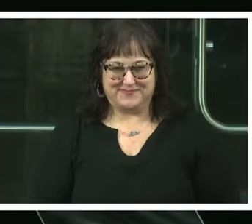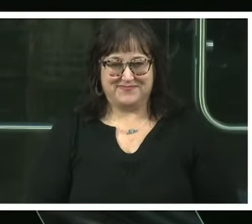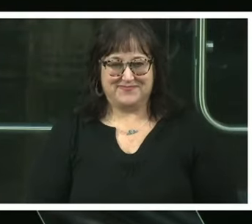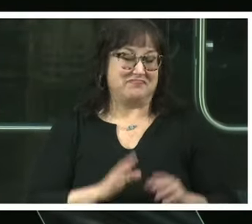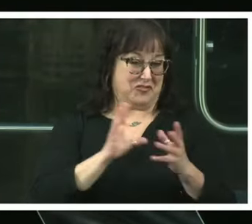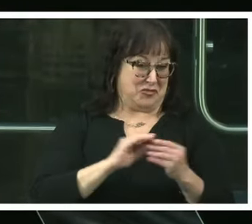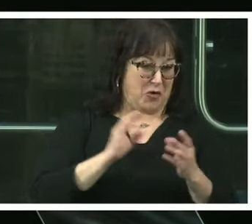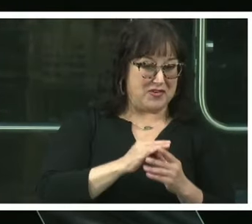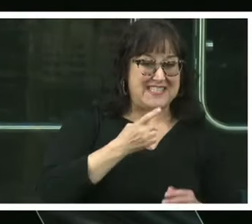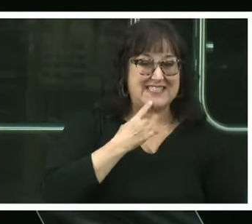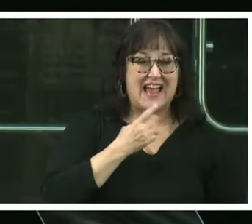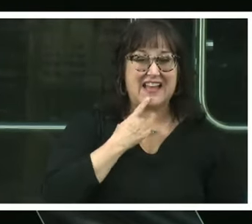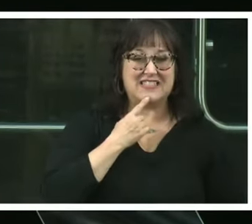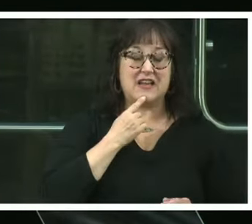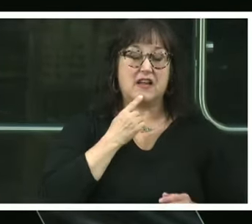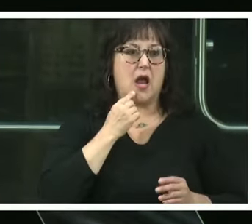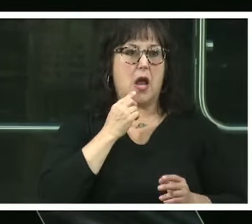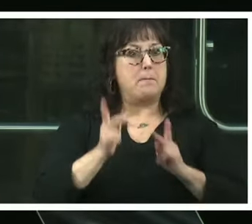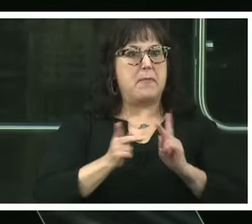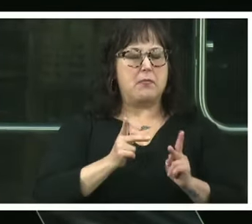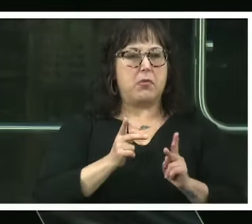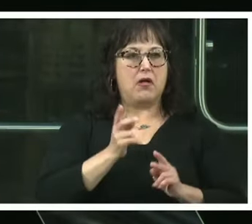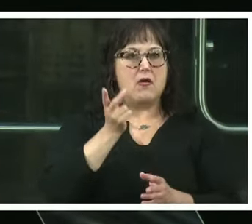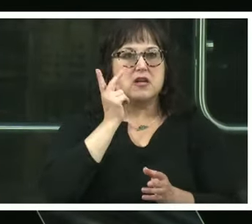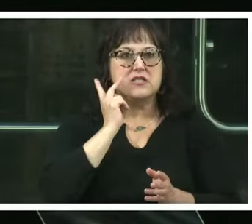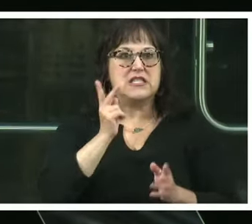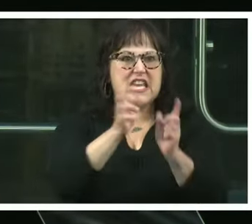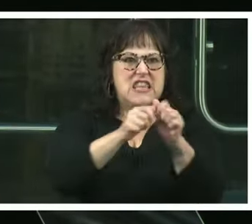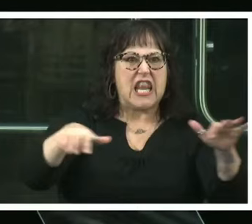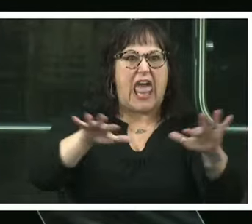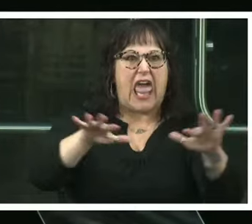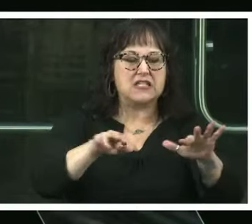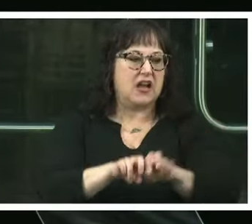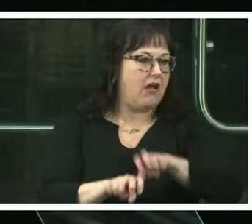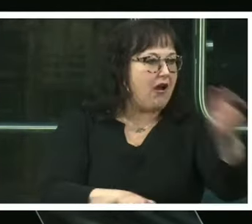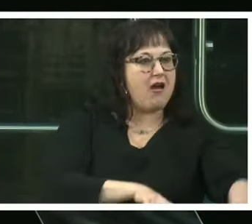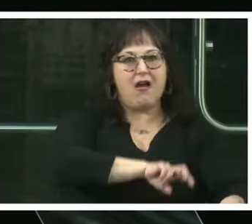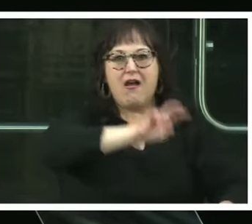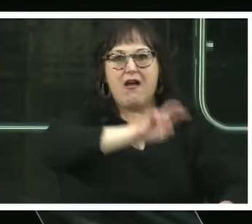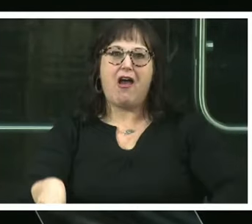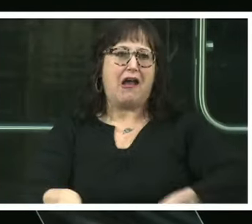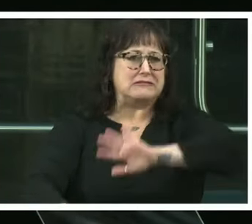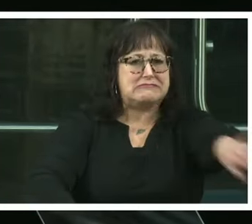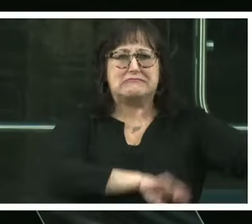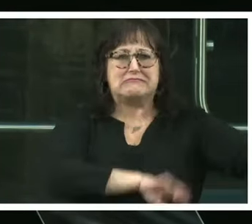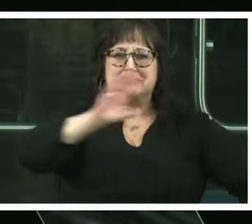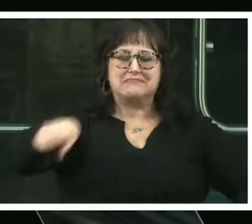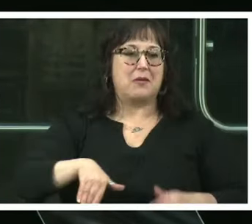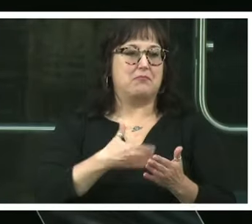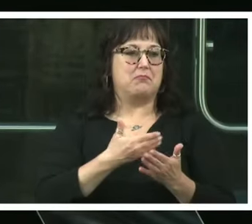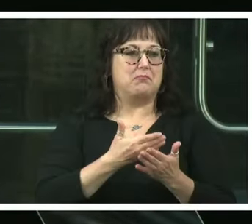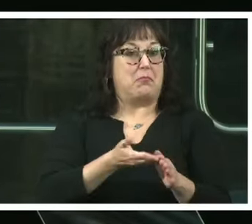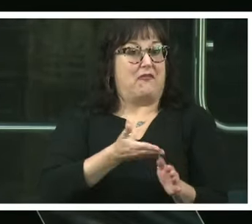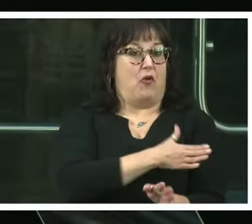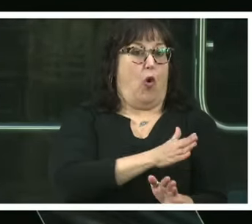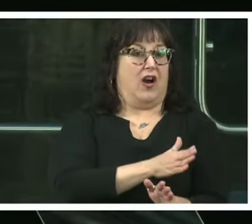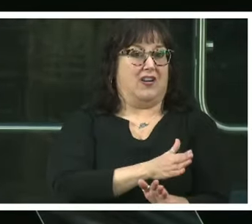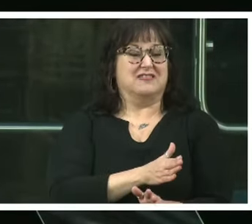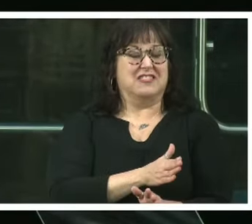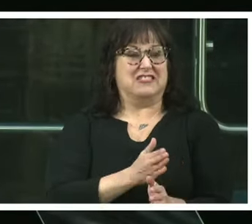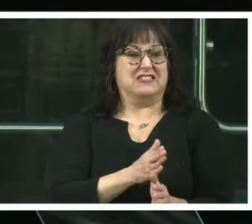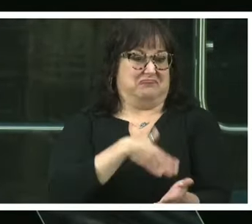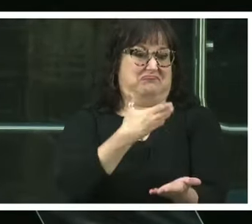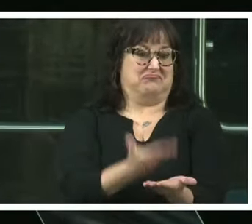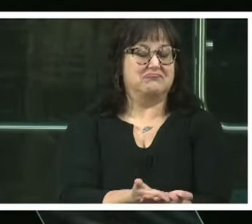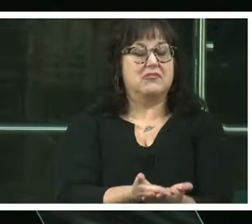Legend has it, newcomers would jump ship before it could even drop anchor in San Francisco Bay. Within a few